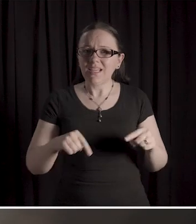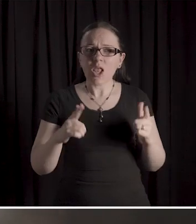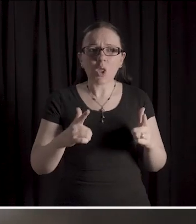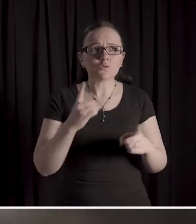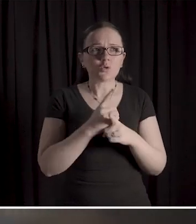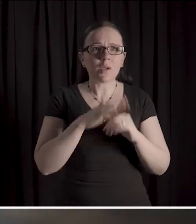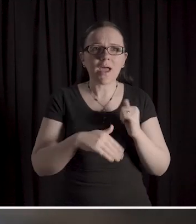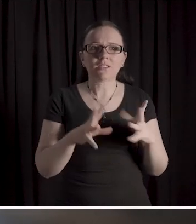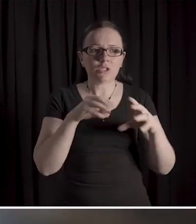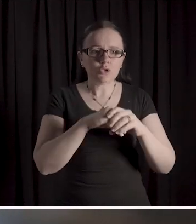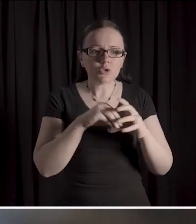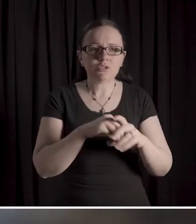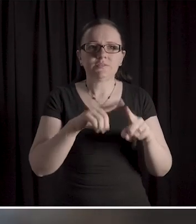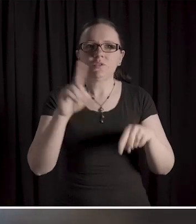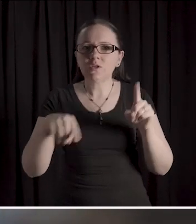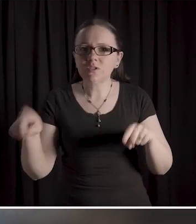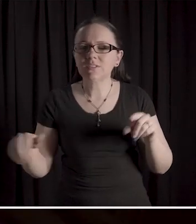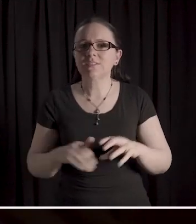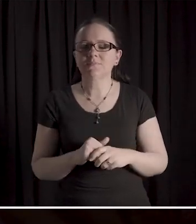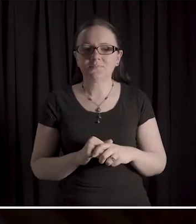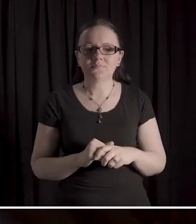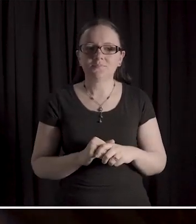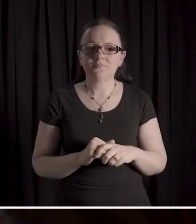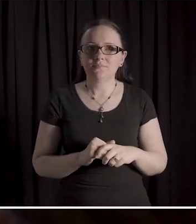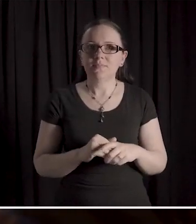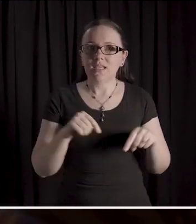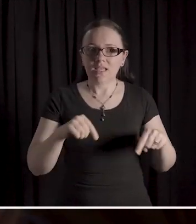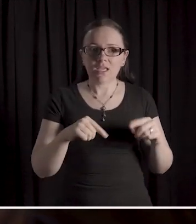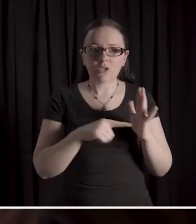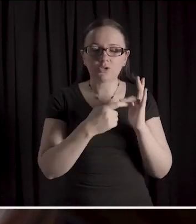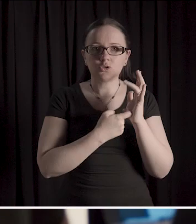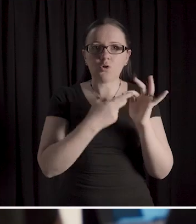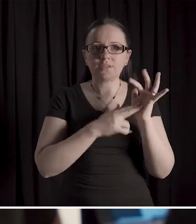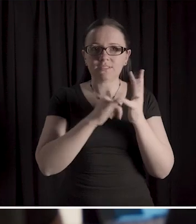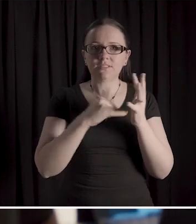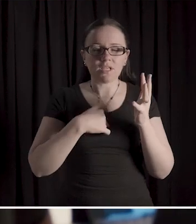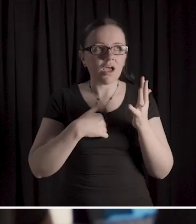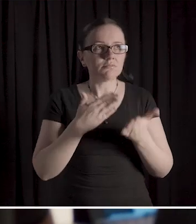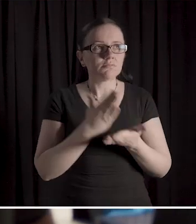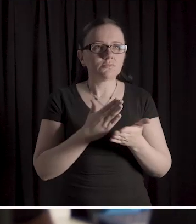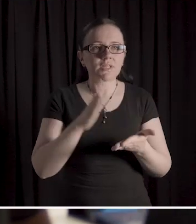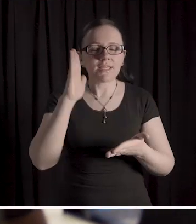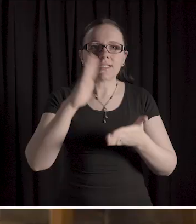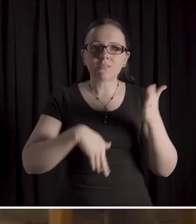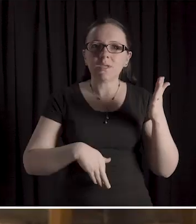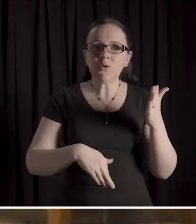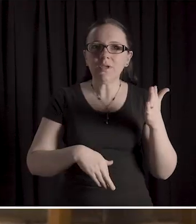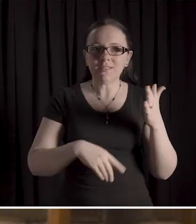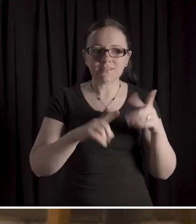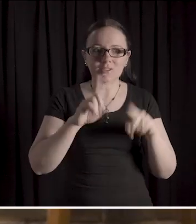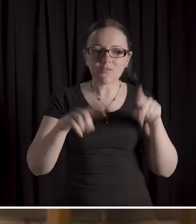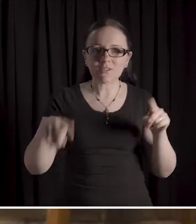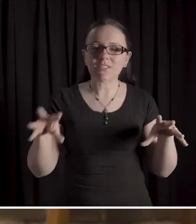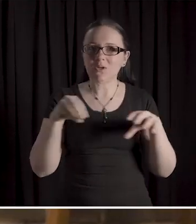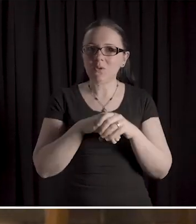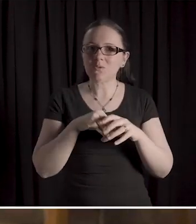of people talk about inclusion and diversity. Over the years at Torrens, it's one of the few times that I've actually experienced what it was like to